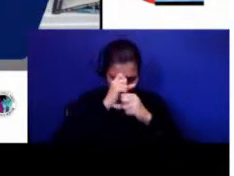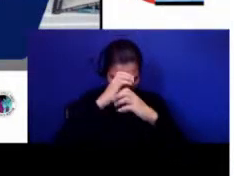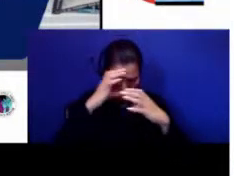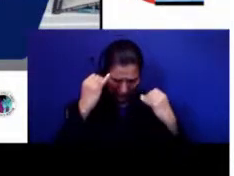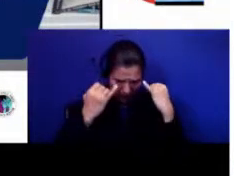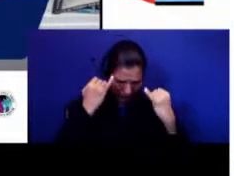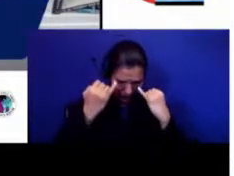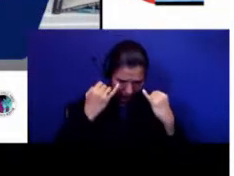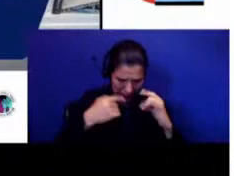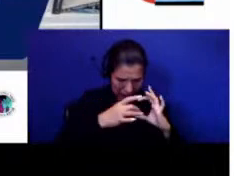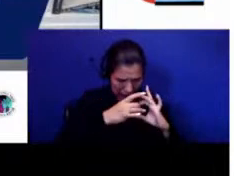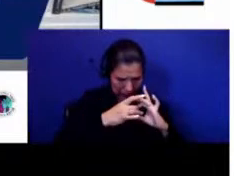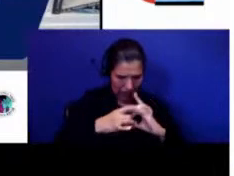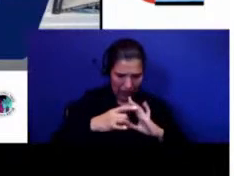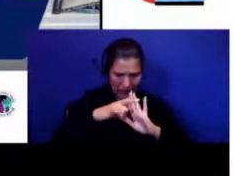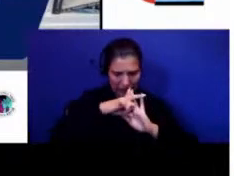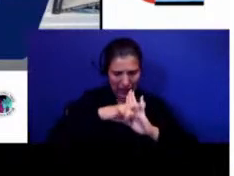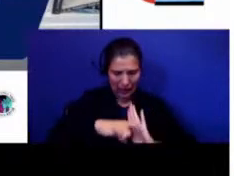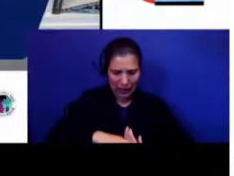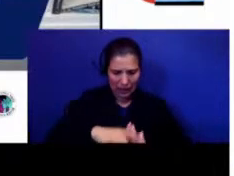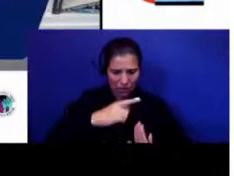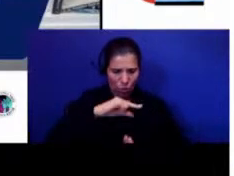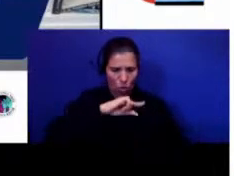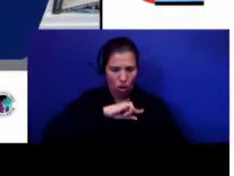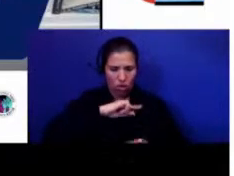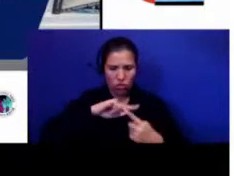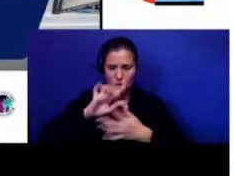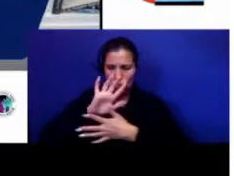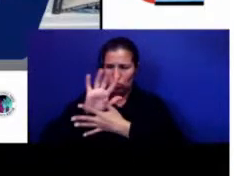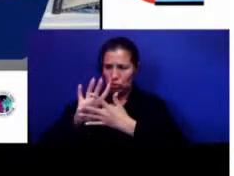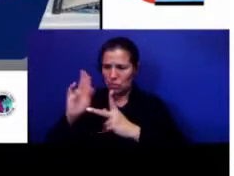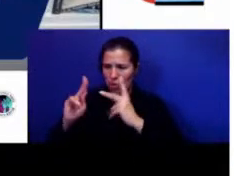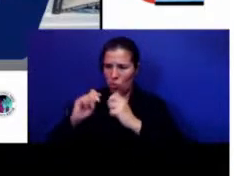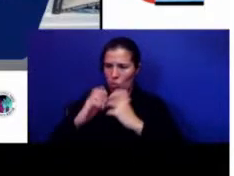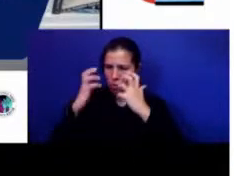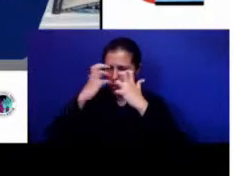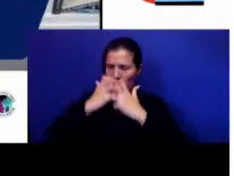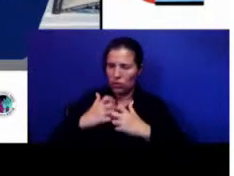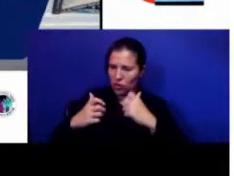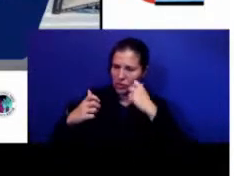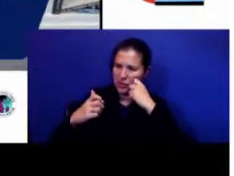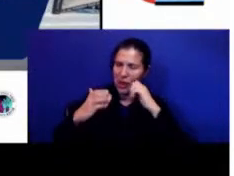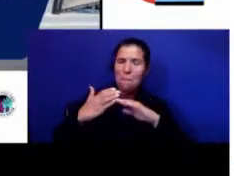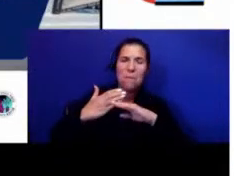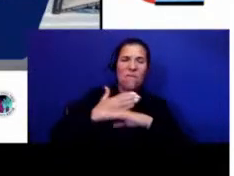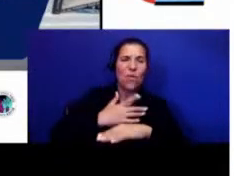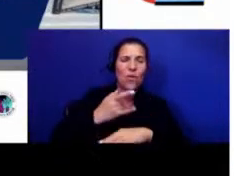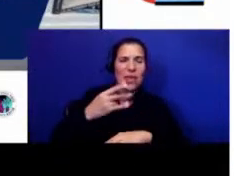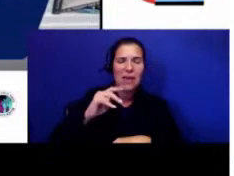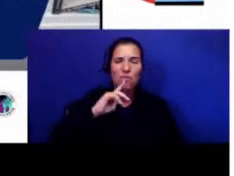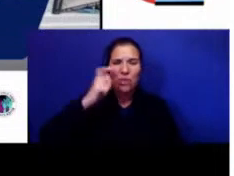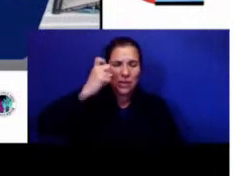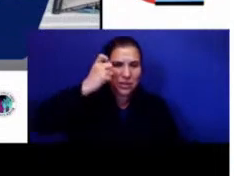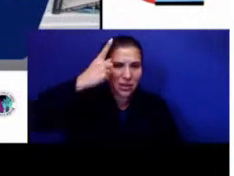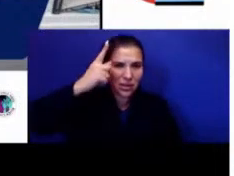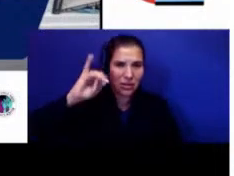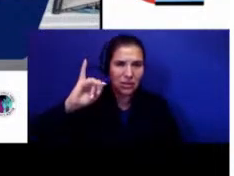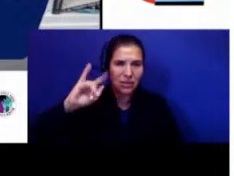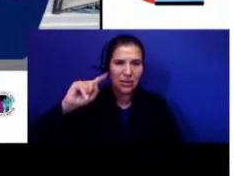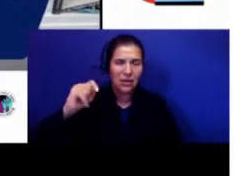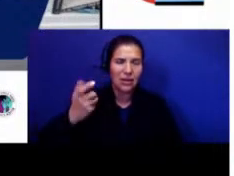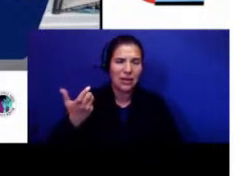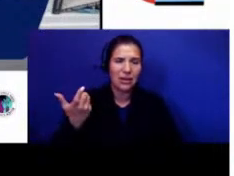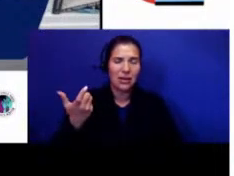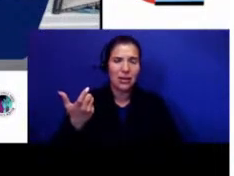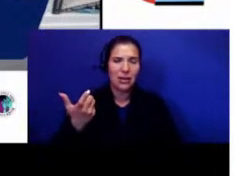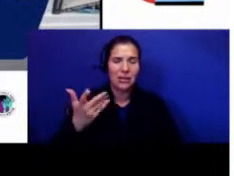attach negative qualities to particularly people with darker skin before they are articulating it, before they can even articulate it.